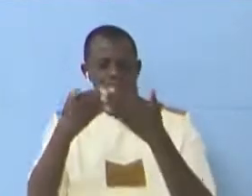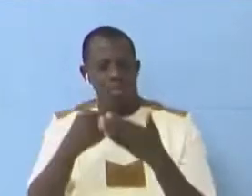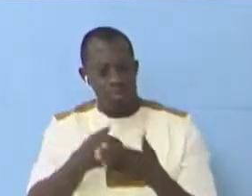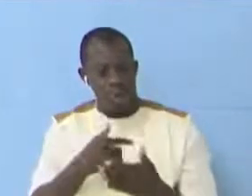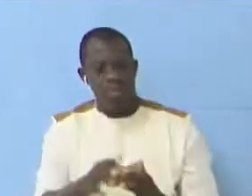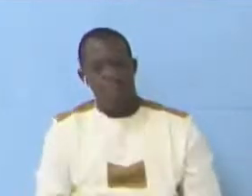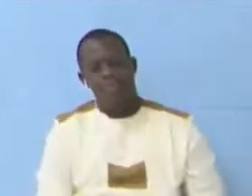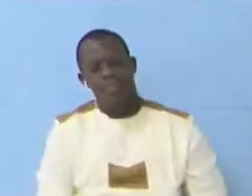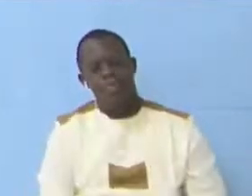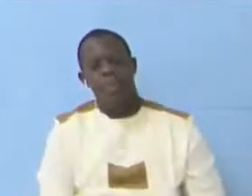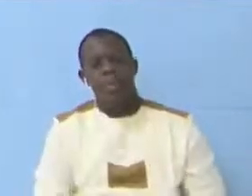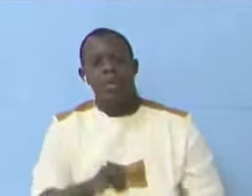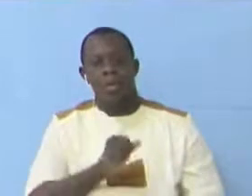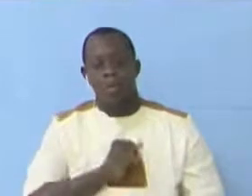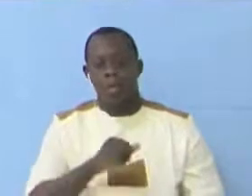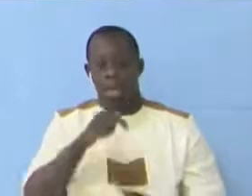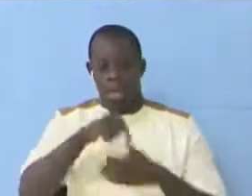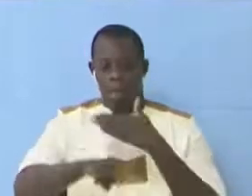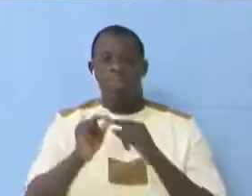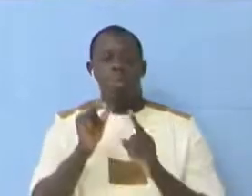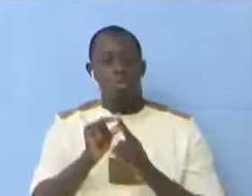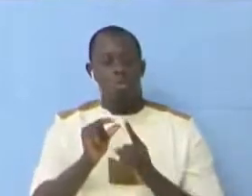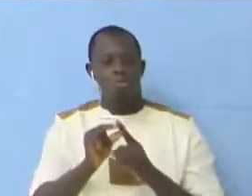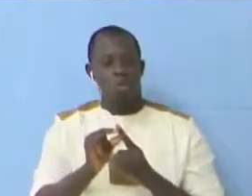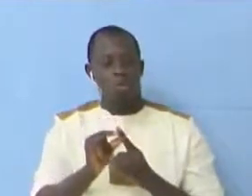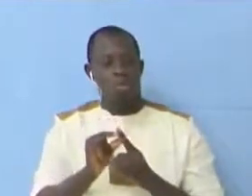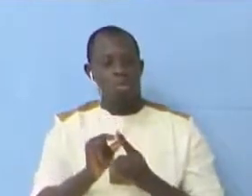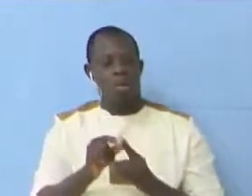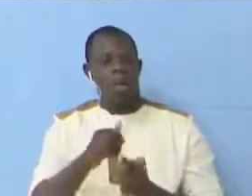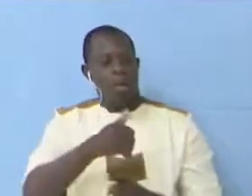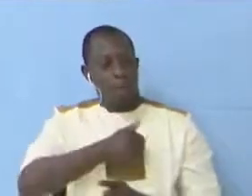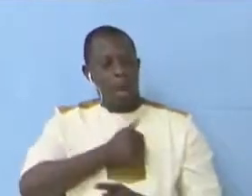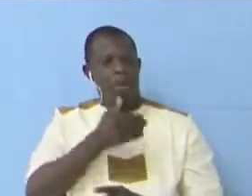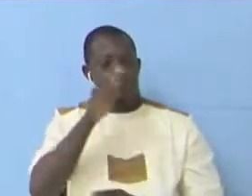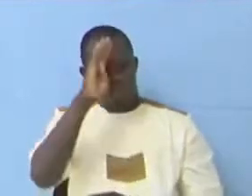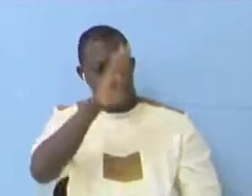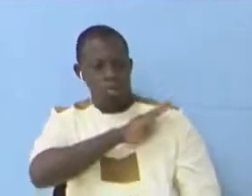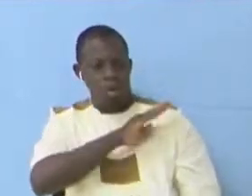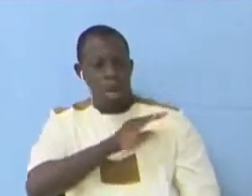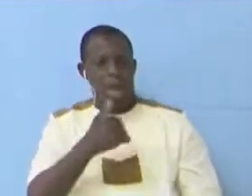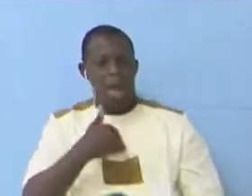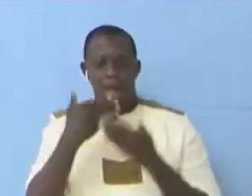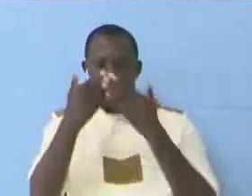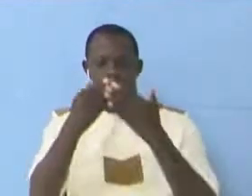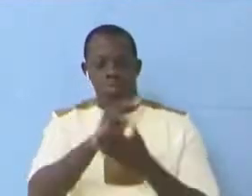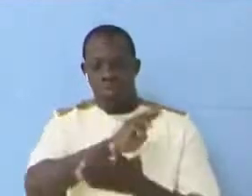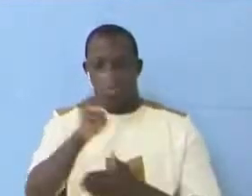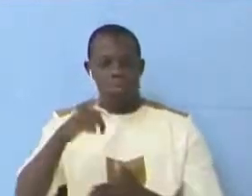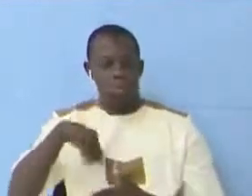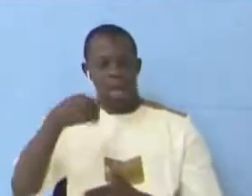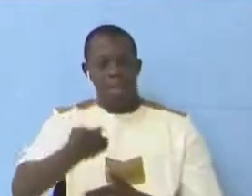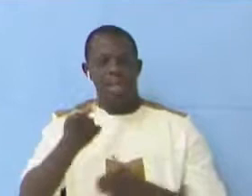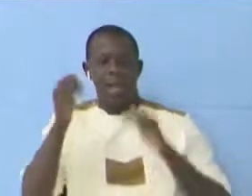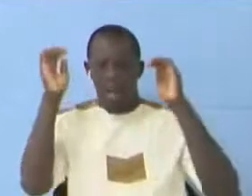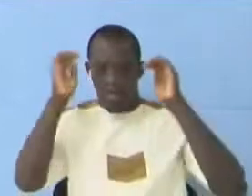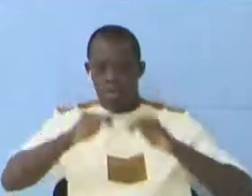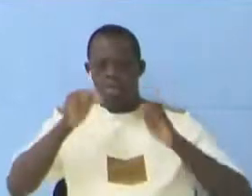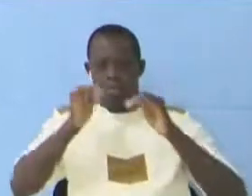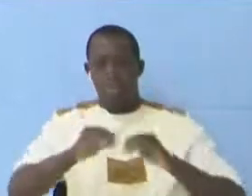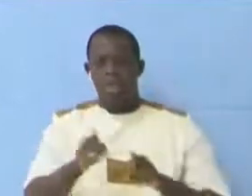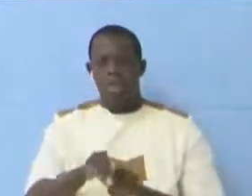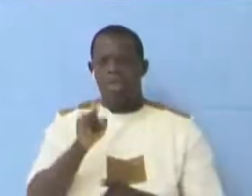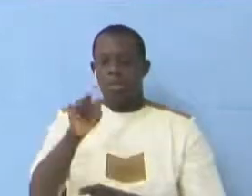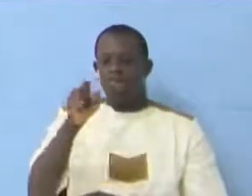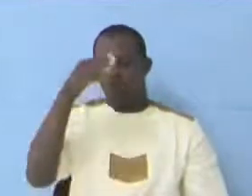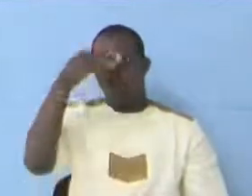ci téléphone. In his words, sumaraka waxoon naa la ne duma attend meeting bi. My brother, I told you that I will not attend this meeting. Boy bi